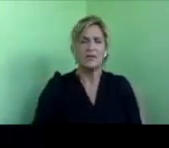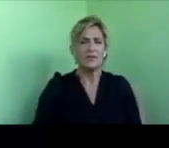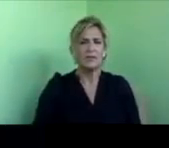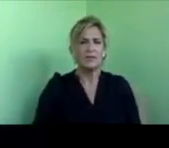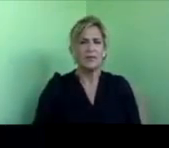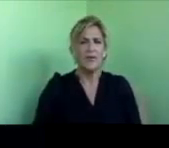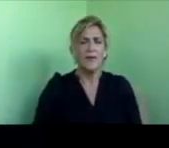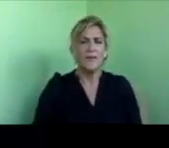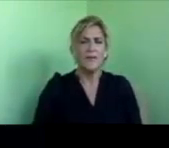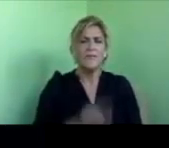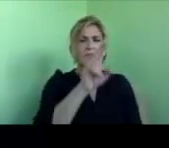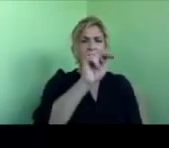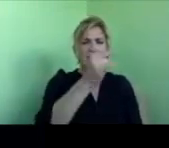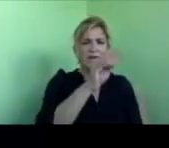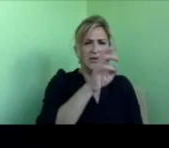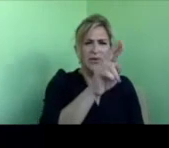Nigger.